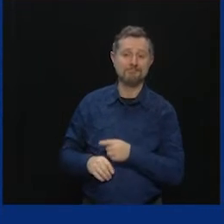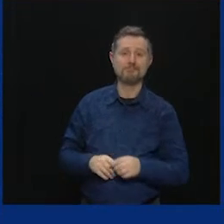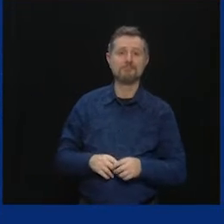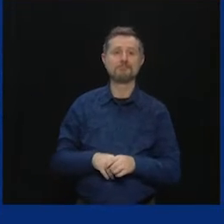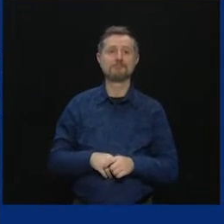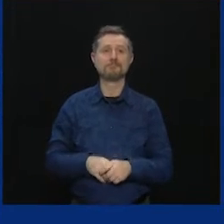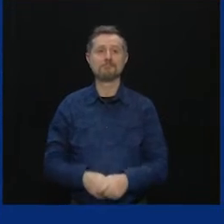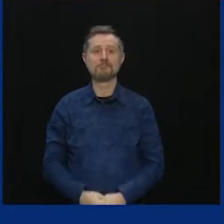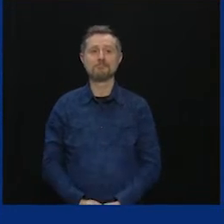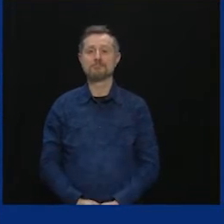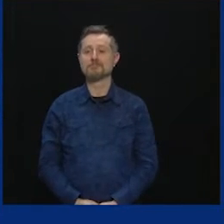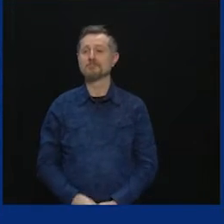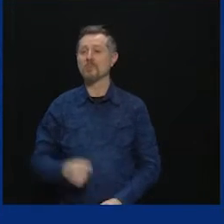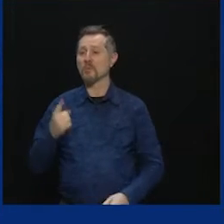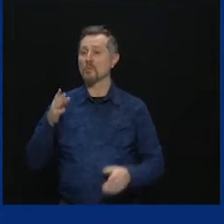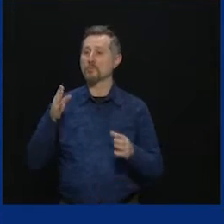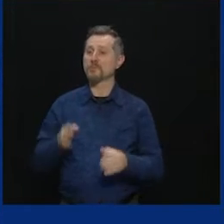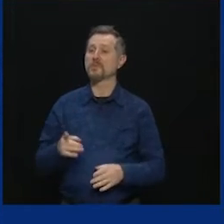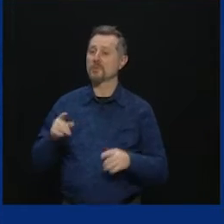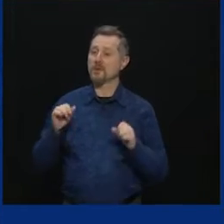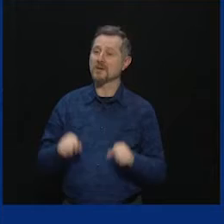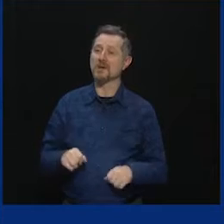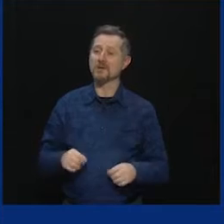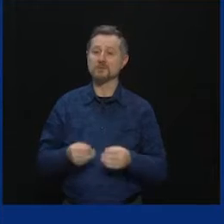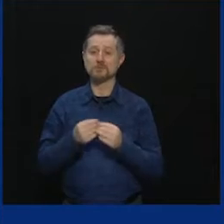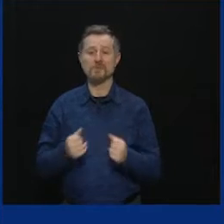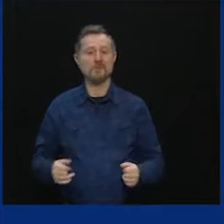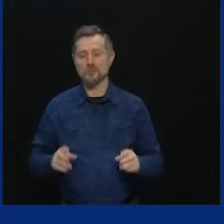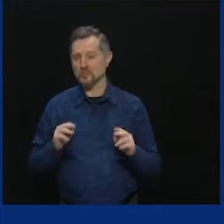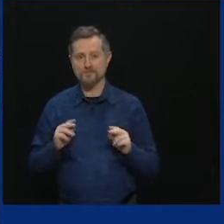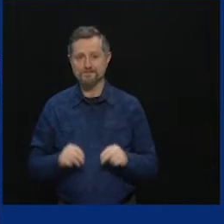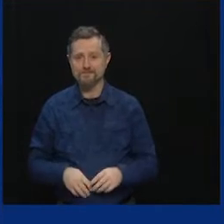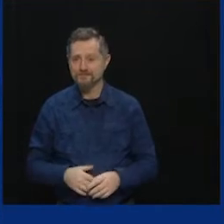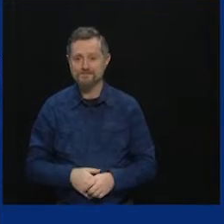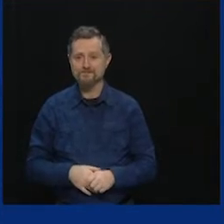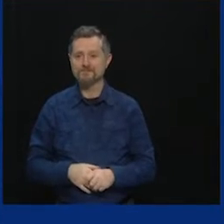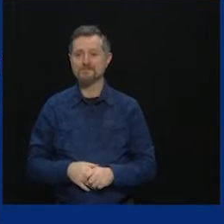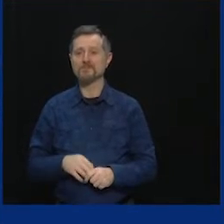this is not a one person's fight. It truly